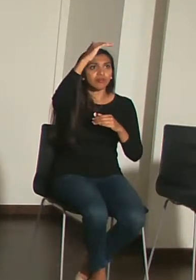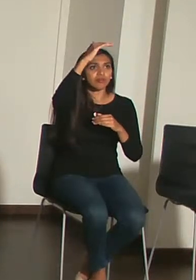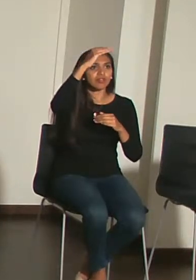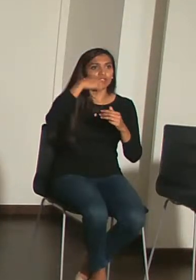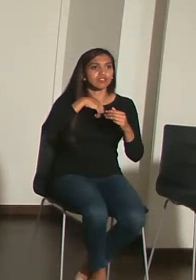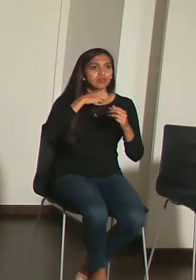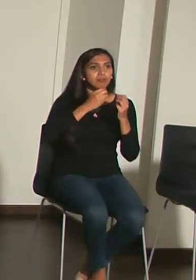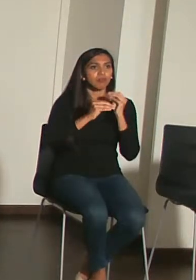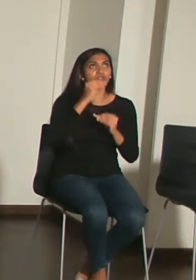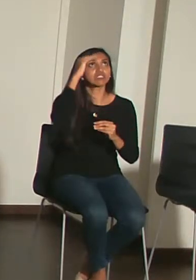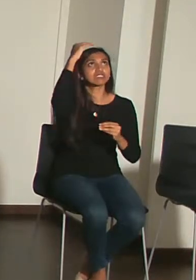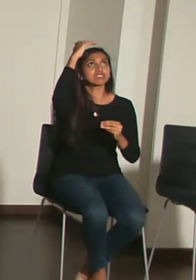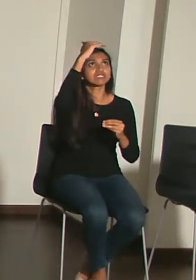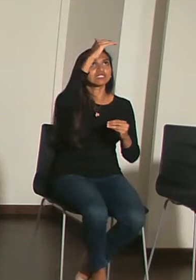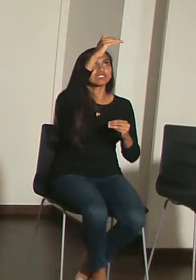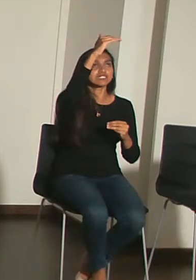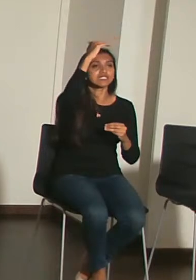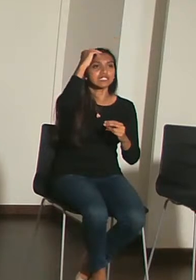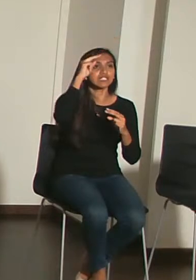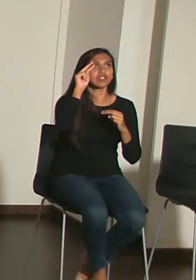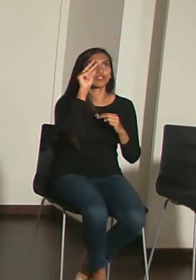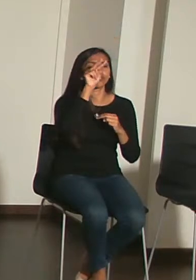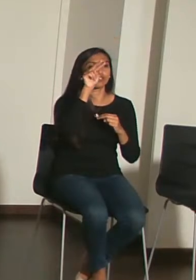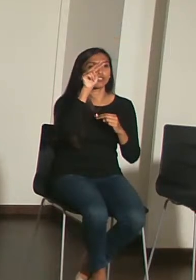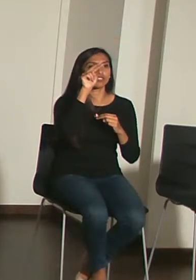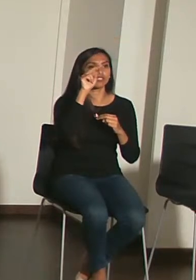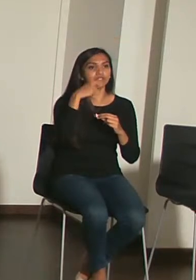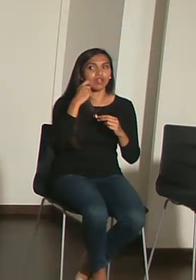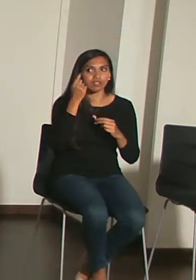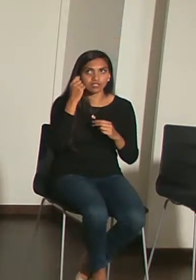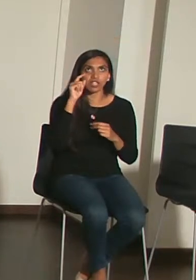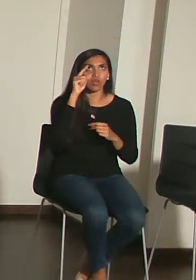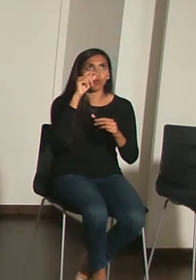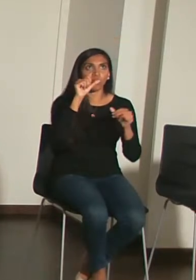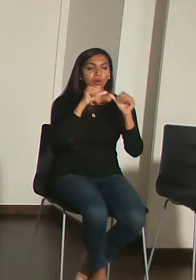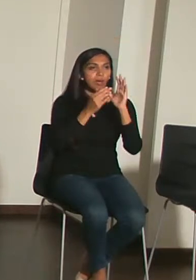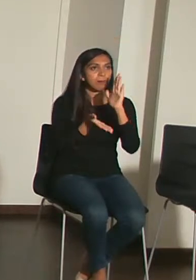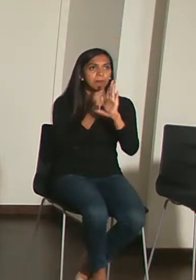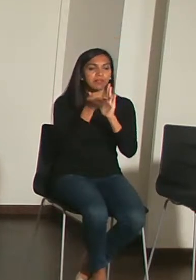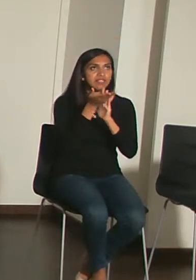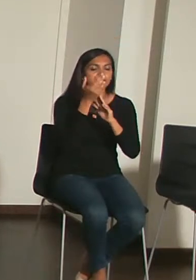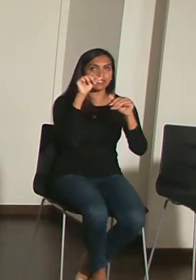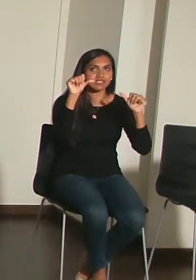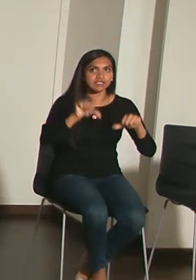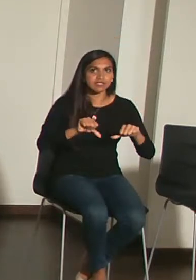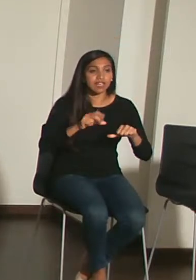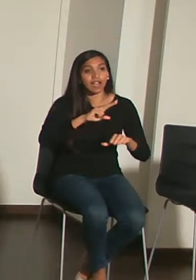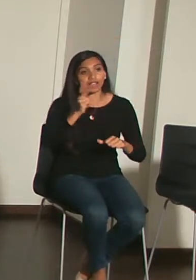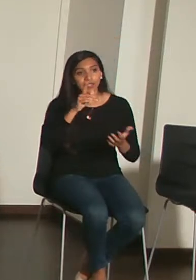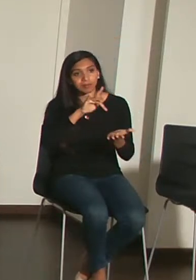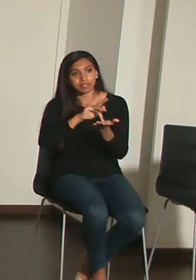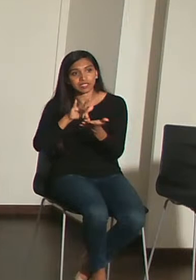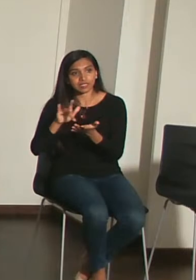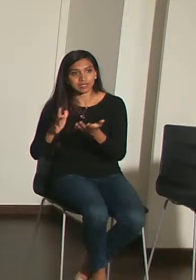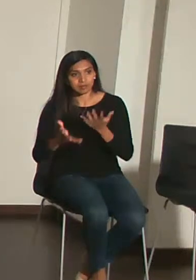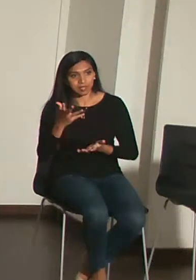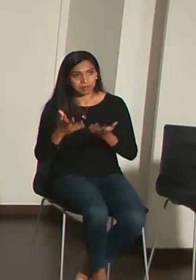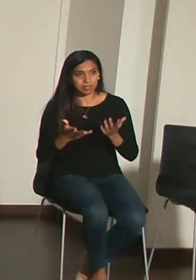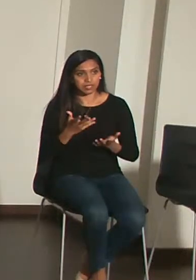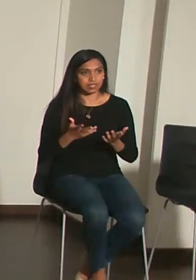projection. And so it was just not doing just in Bombay. I don't know. Hopefully in other cities they will do it in a better way.